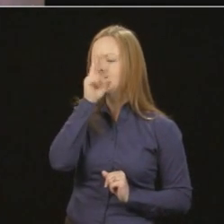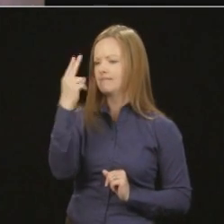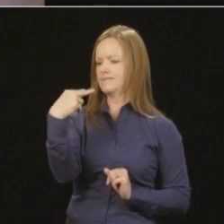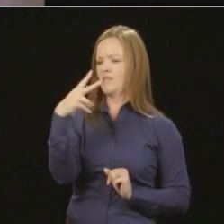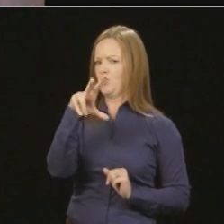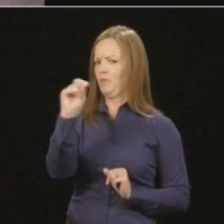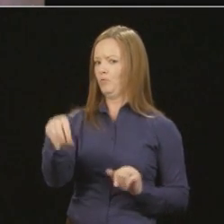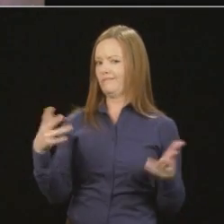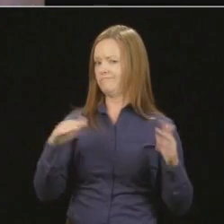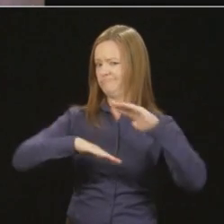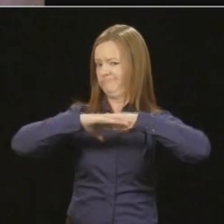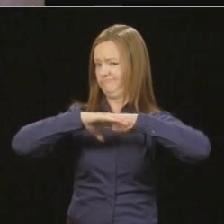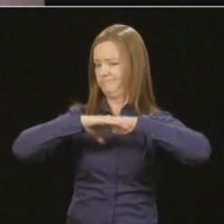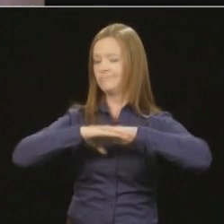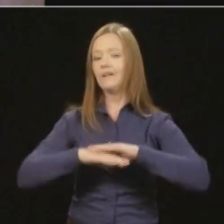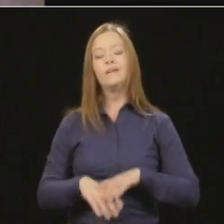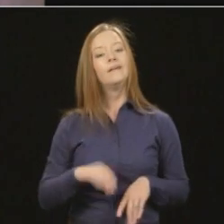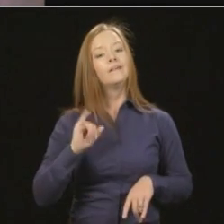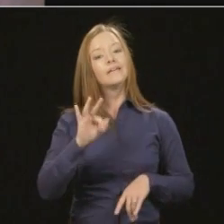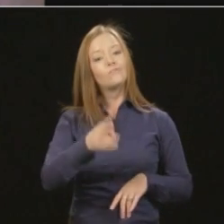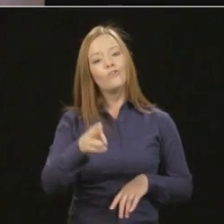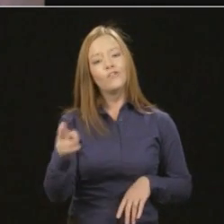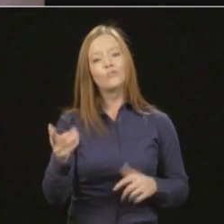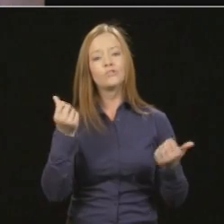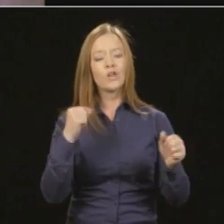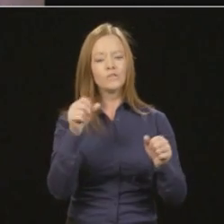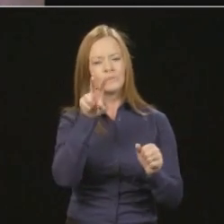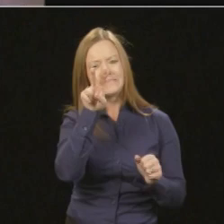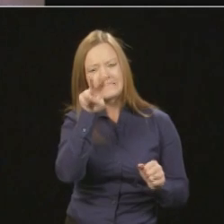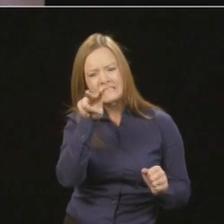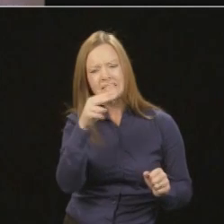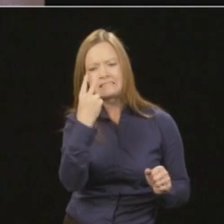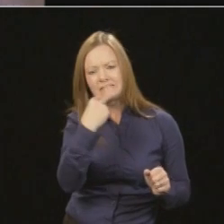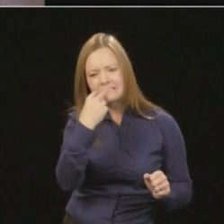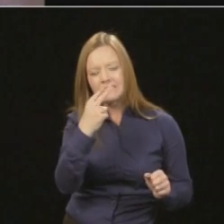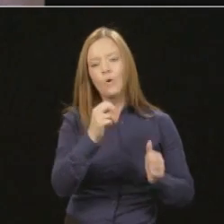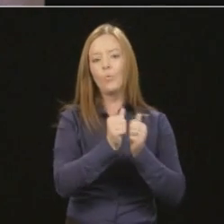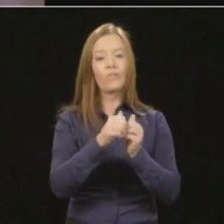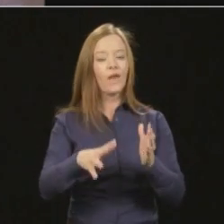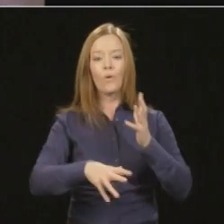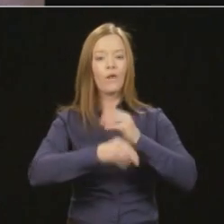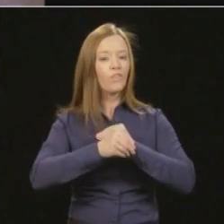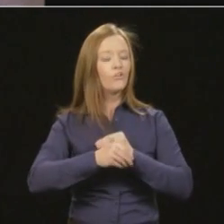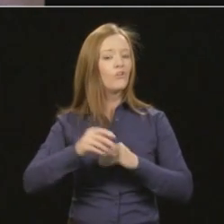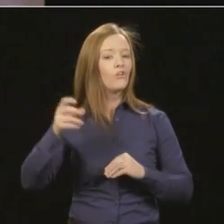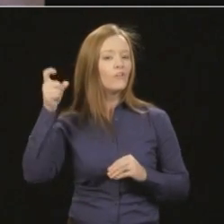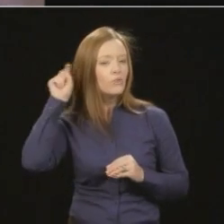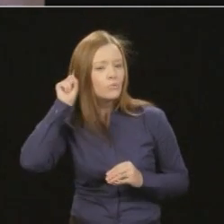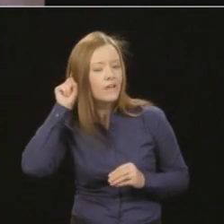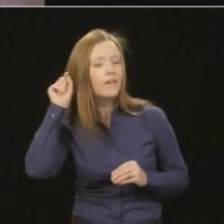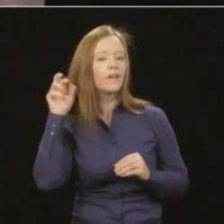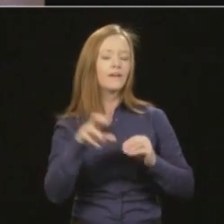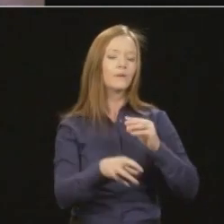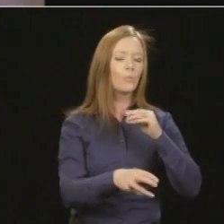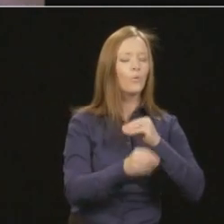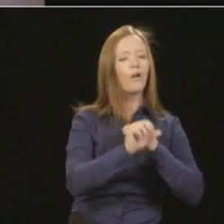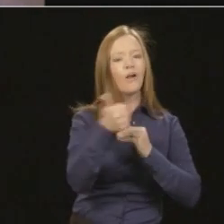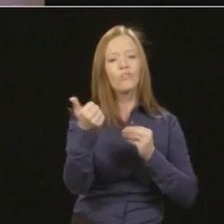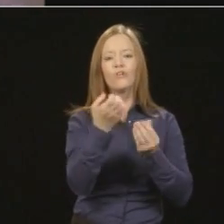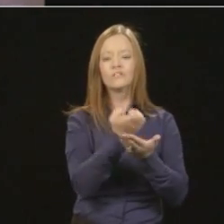hearing and trying to lip read without using hearing aids or other assistive technology, such as assistive listening devices,